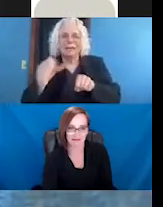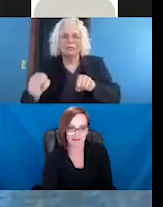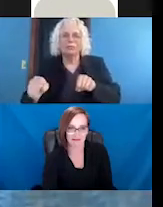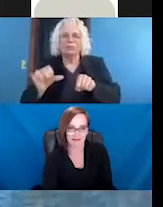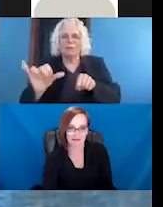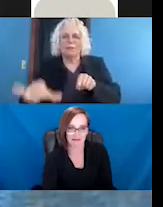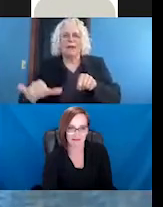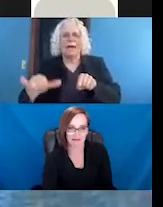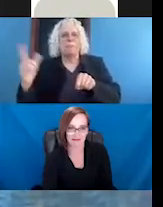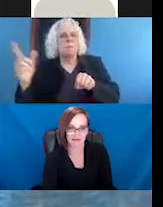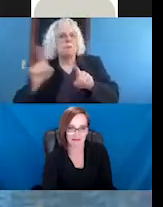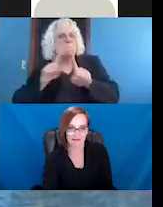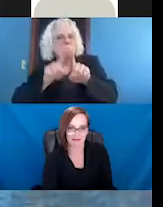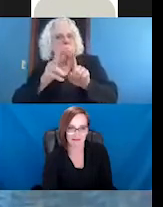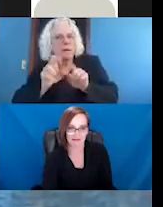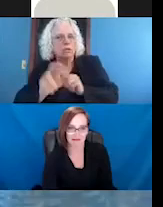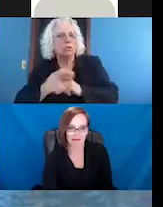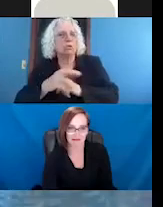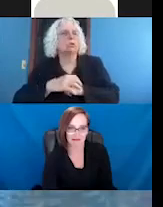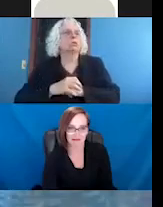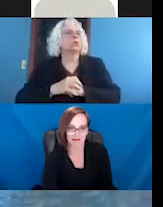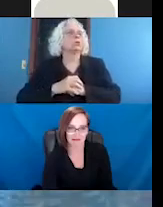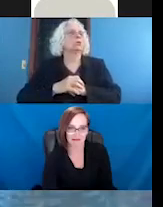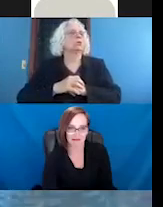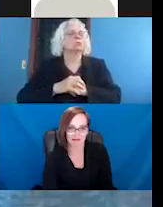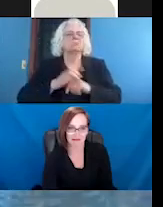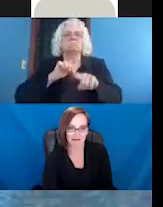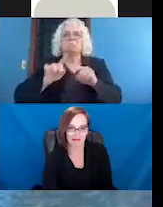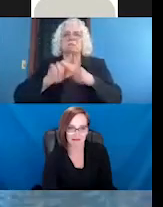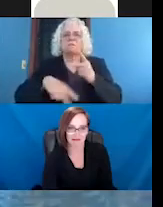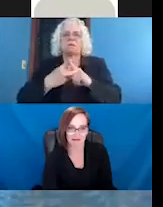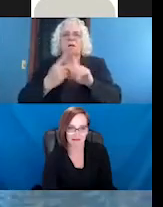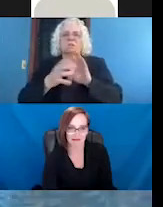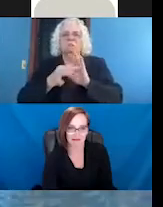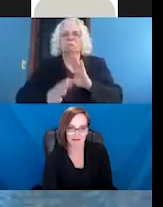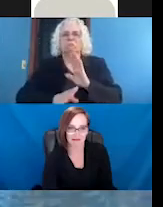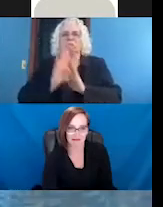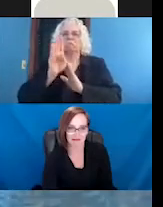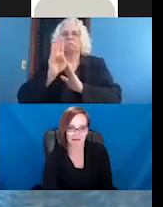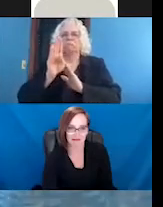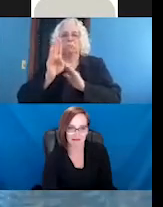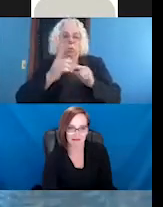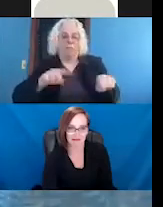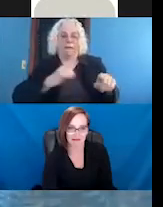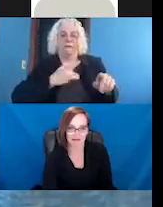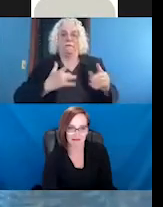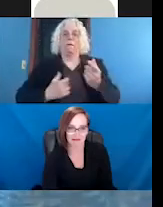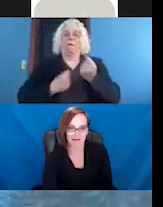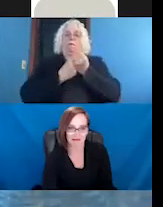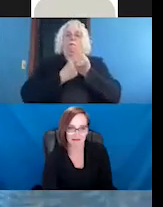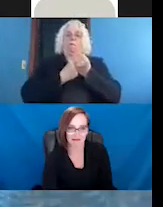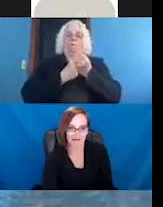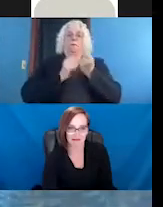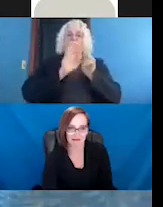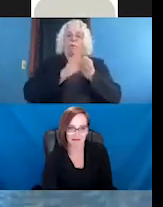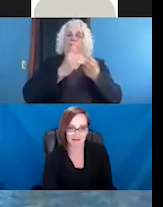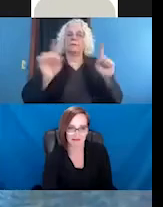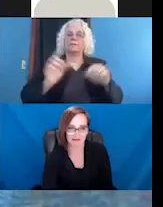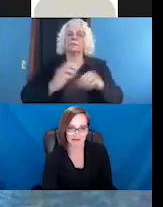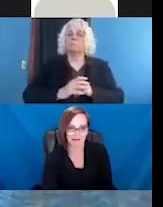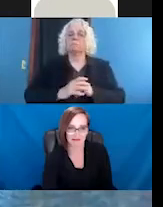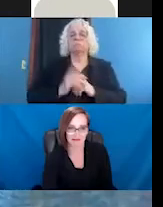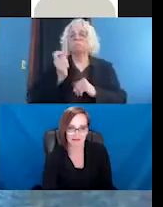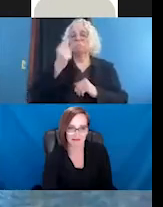mentorship, through all types of other types of relationships that support success. And young people haven't had the